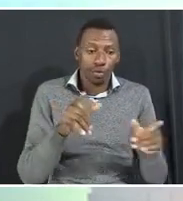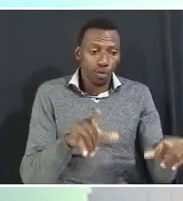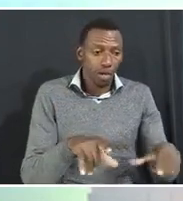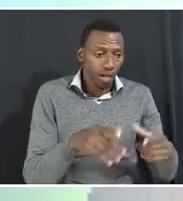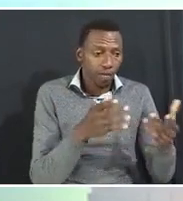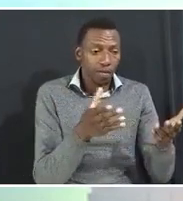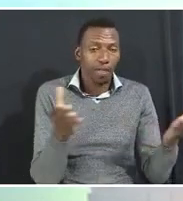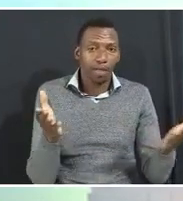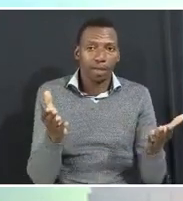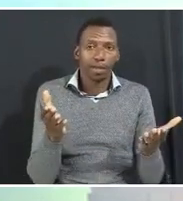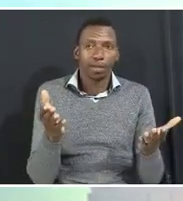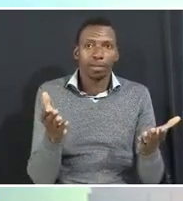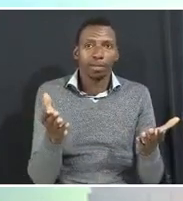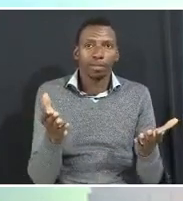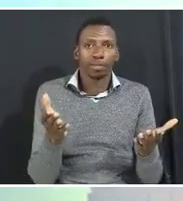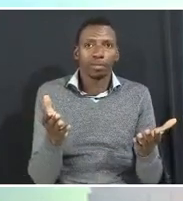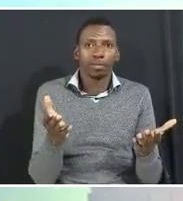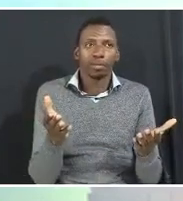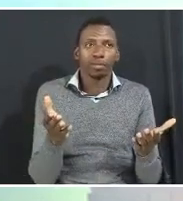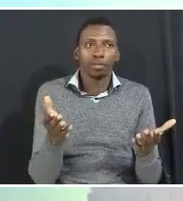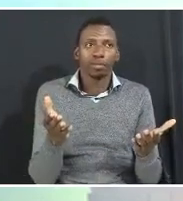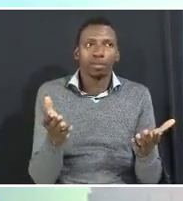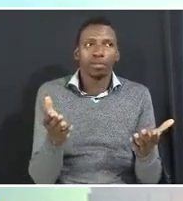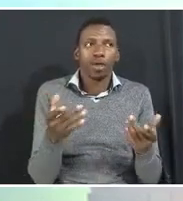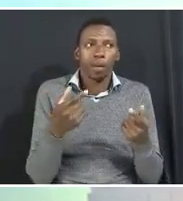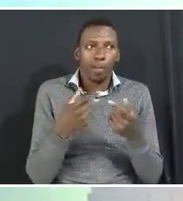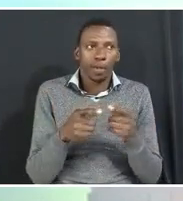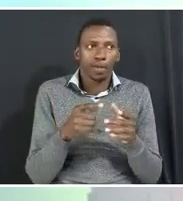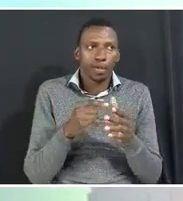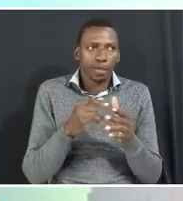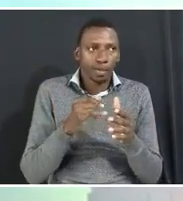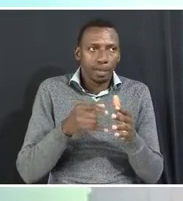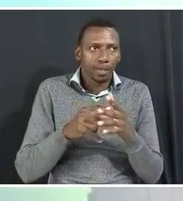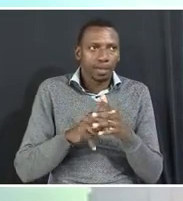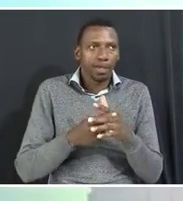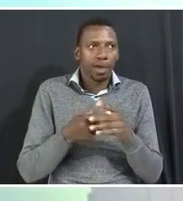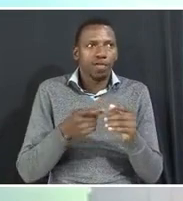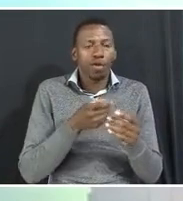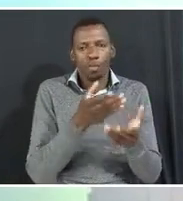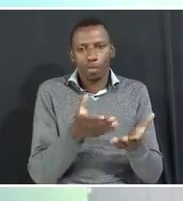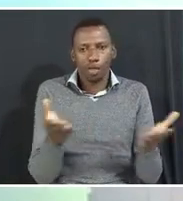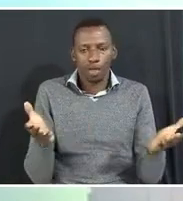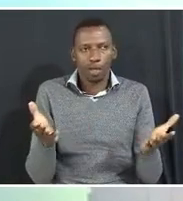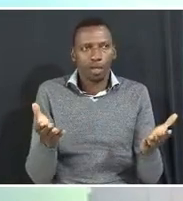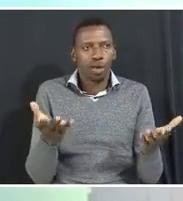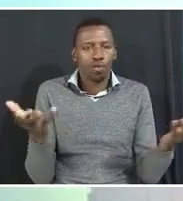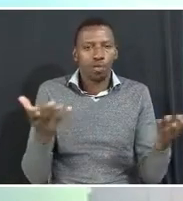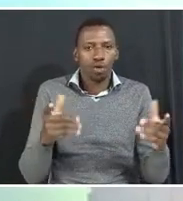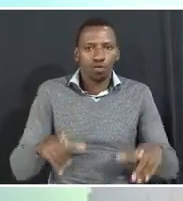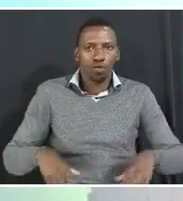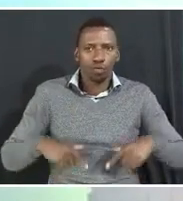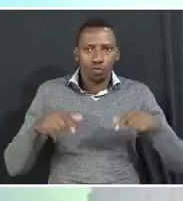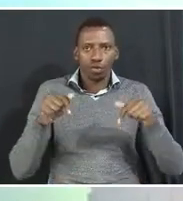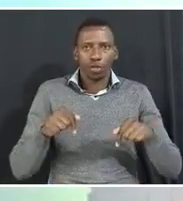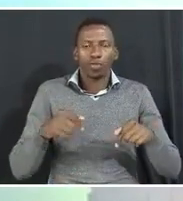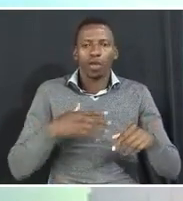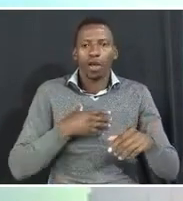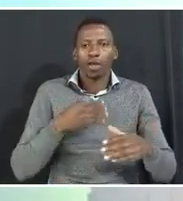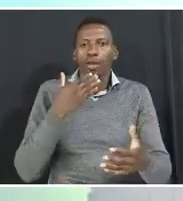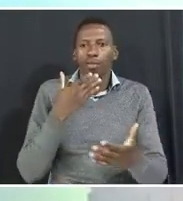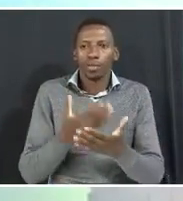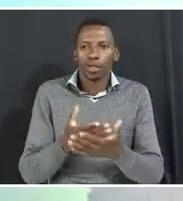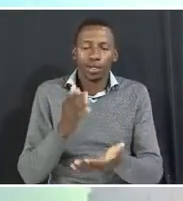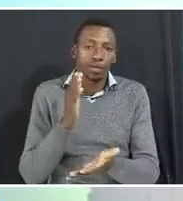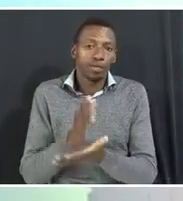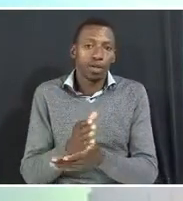could be aspiring to go and stay somewhere else. But just start from where you are, where you stay today, and appreciate the fact that God